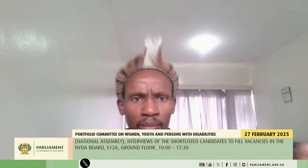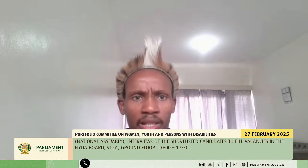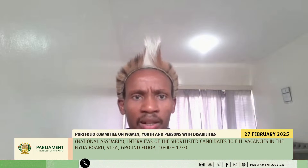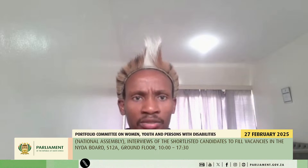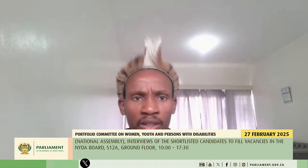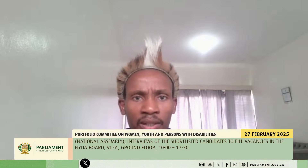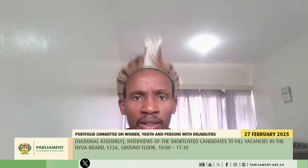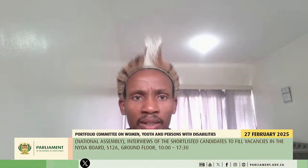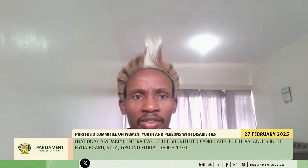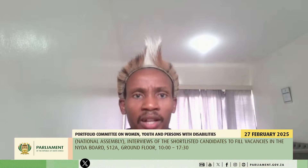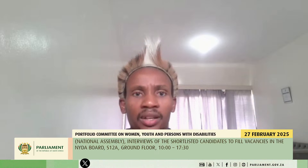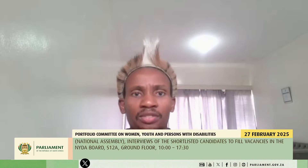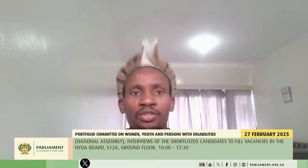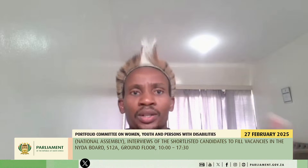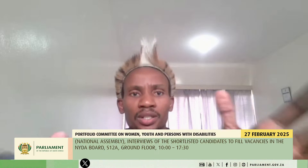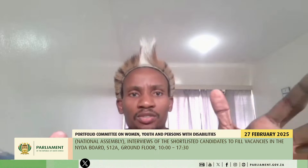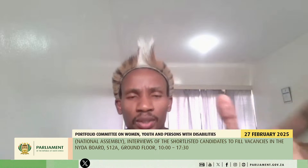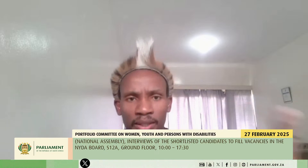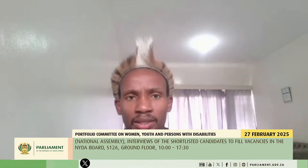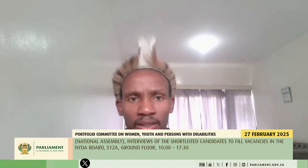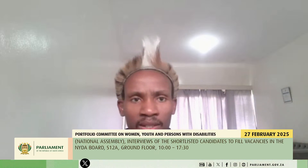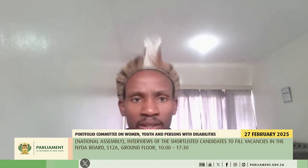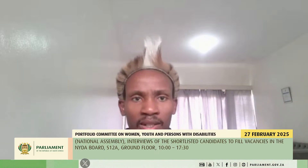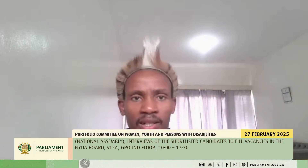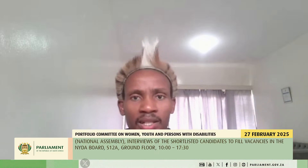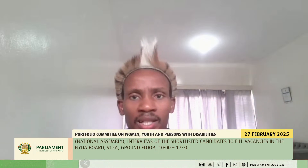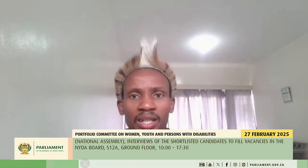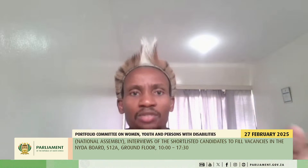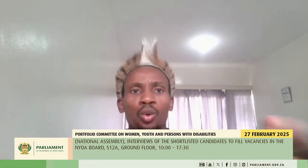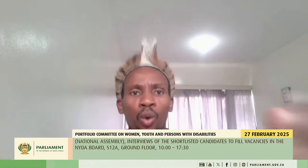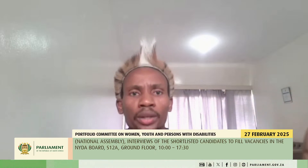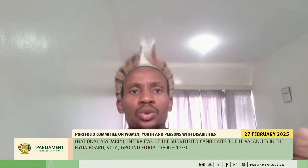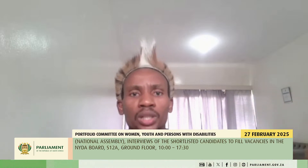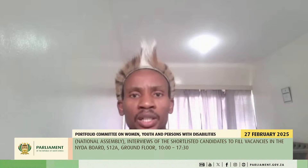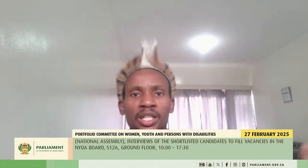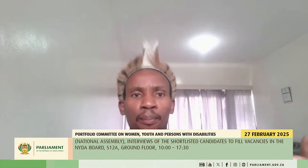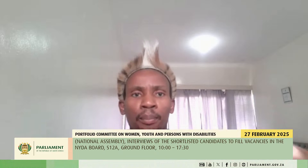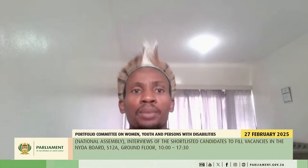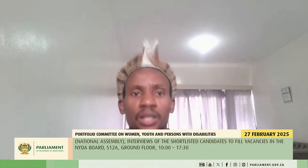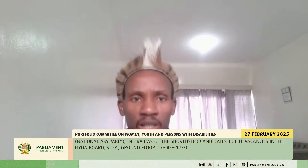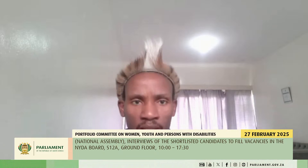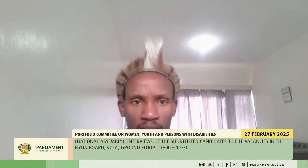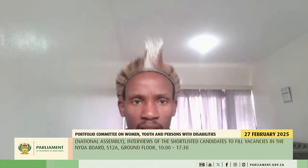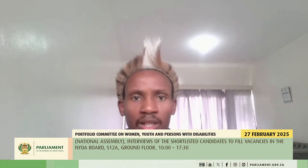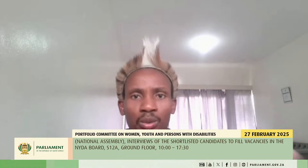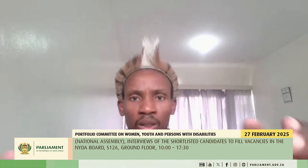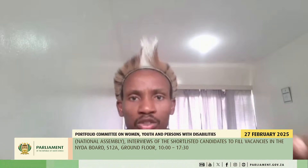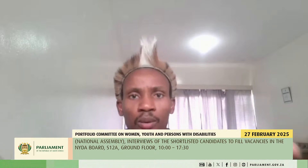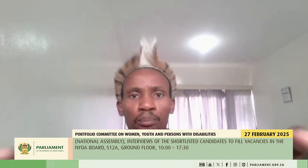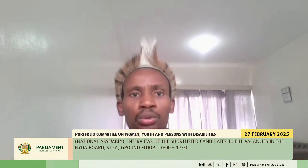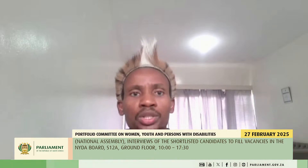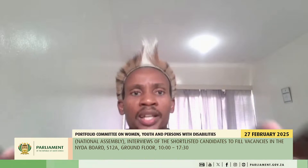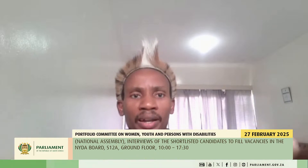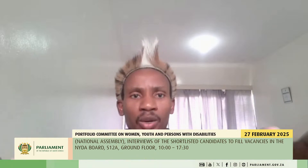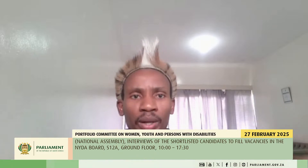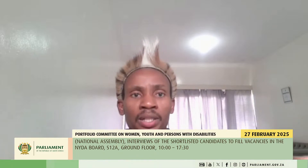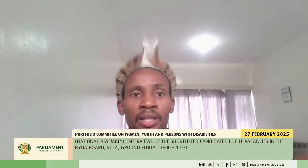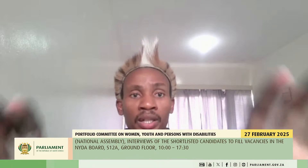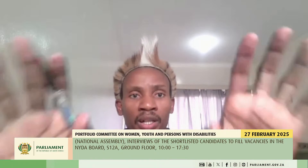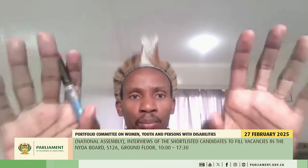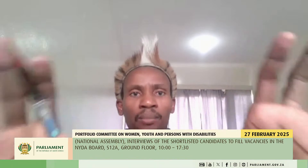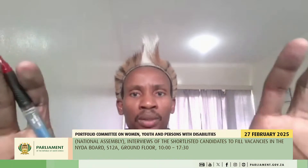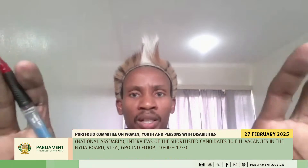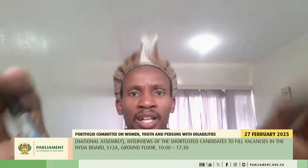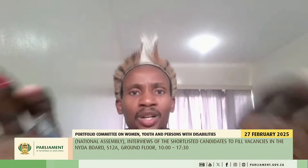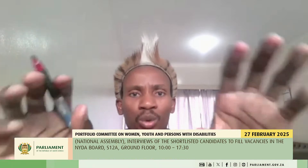the parliament level. Then, therefore, it is for this reason that if we want to create the public trust, we have to put the